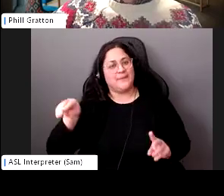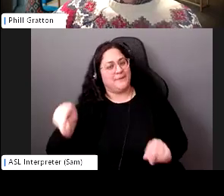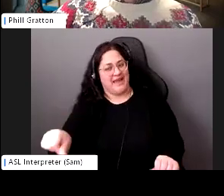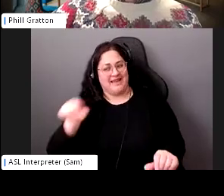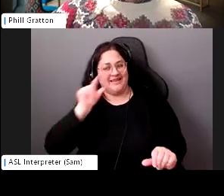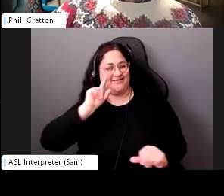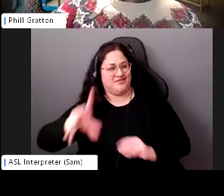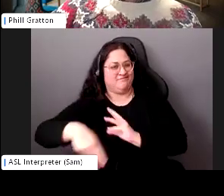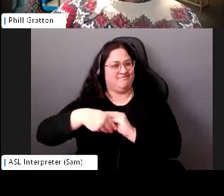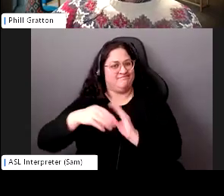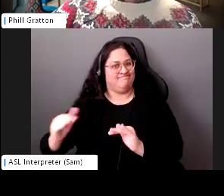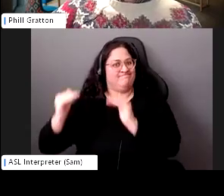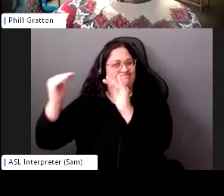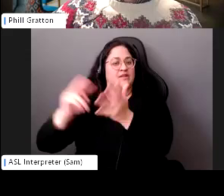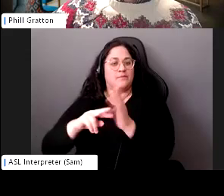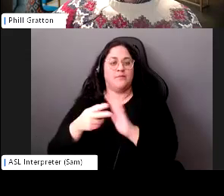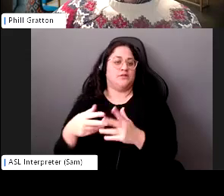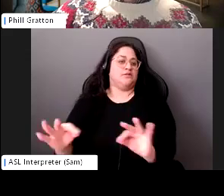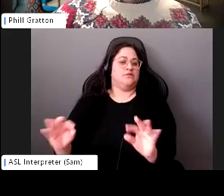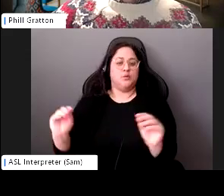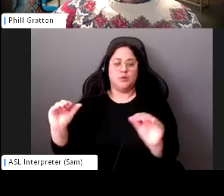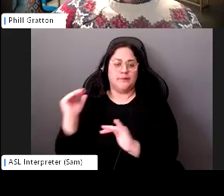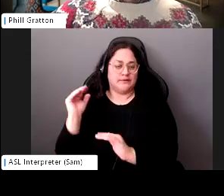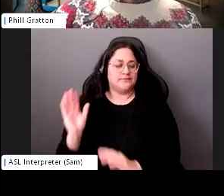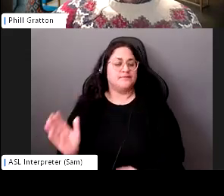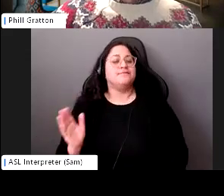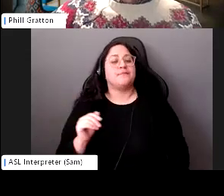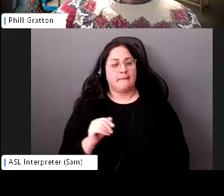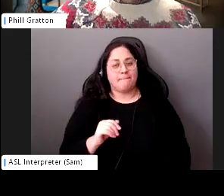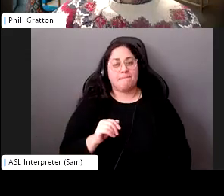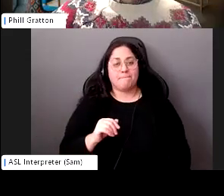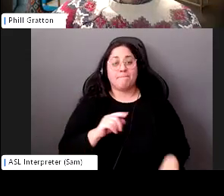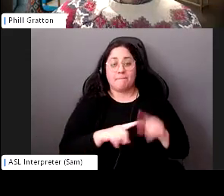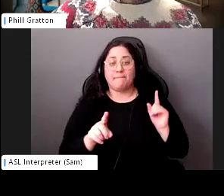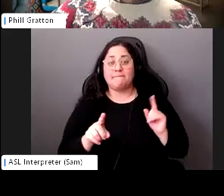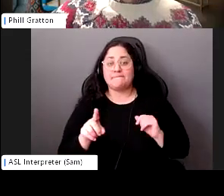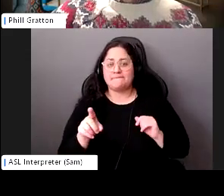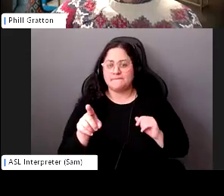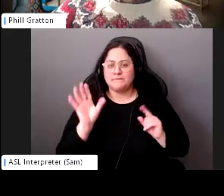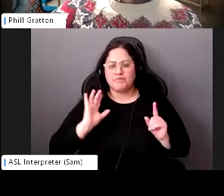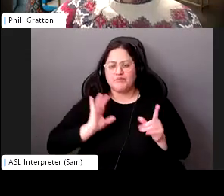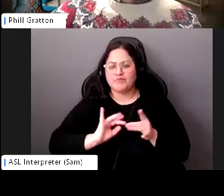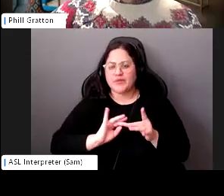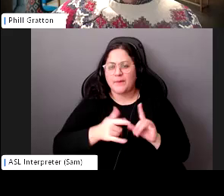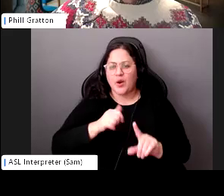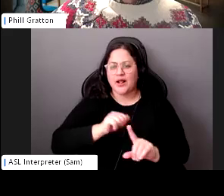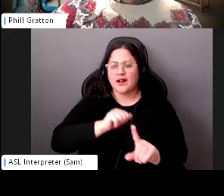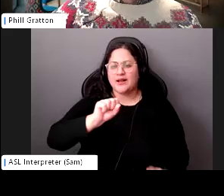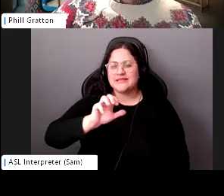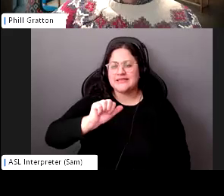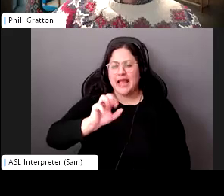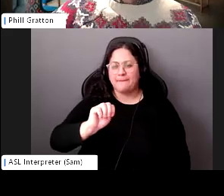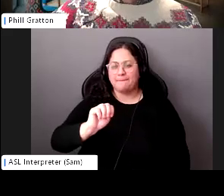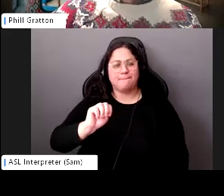you could put a scam text, into ChatGPT? Yeah. And I mentioned about photos, that AI creates